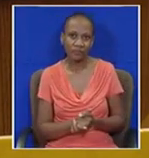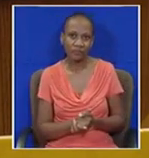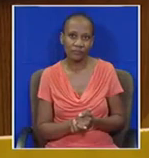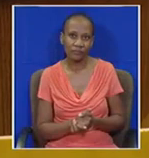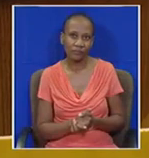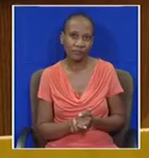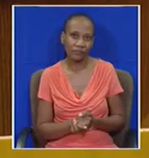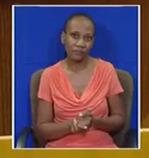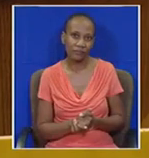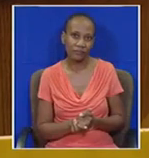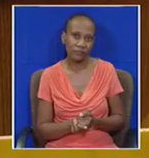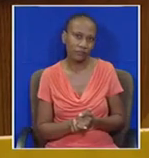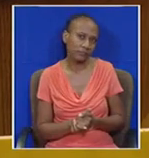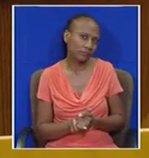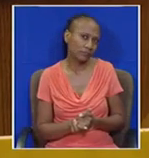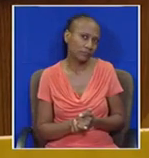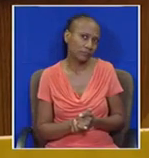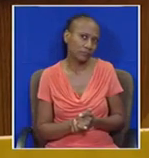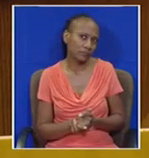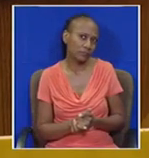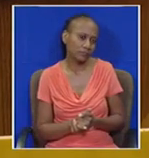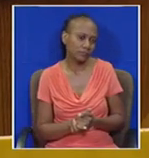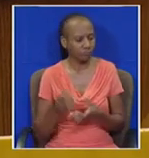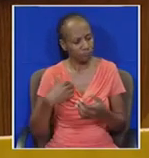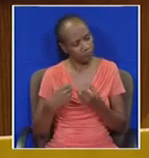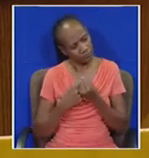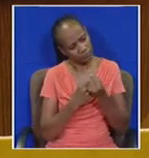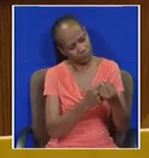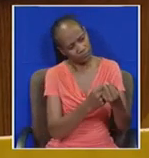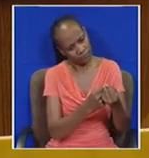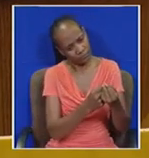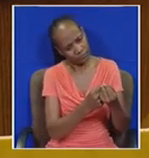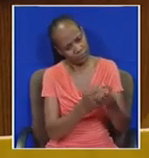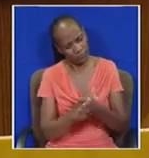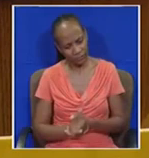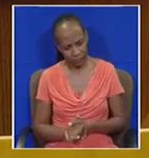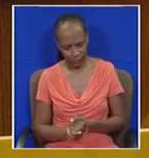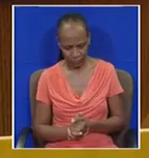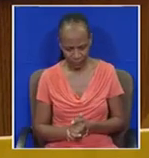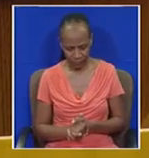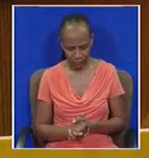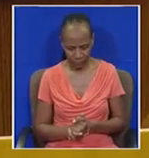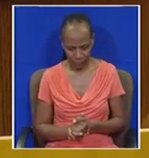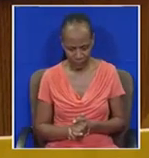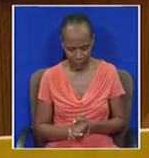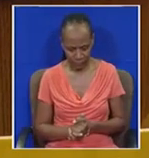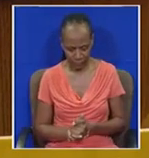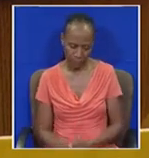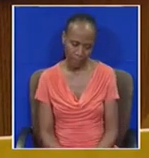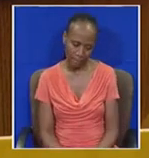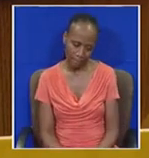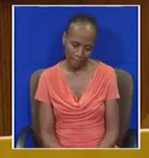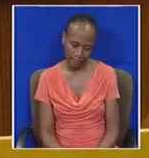vodotendelana, nana he huri, he zwi inga